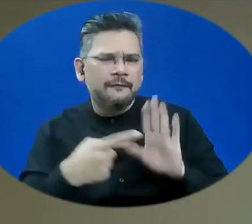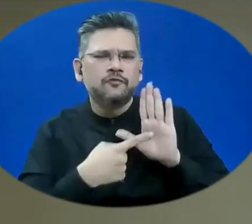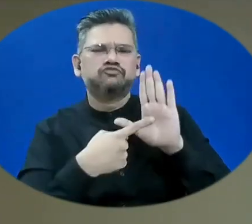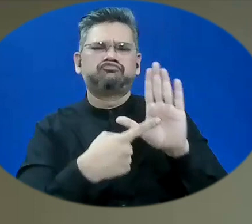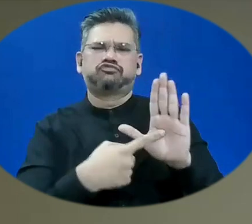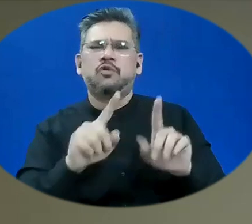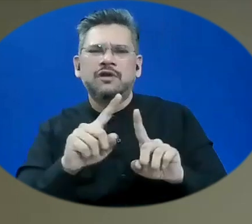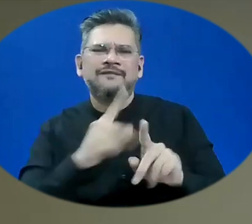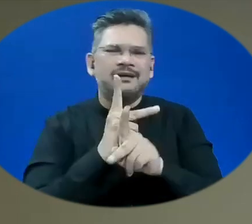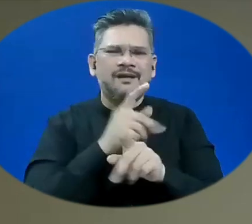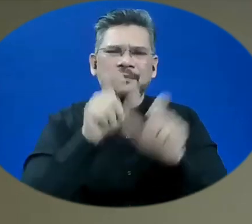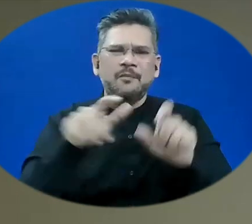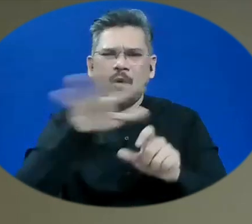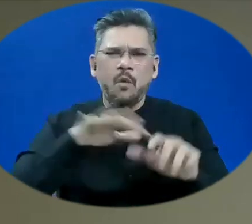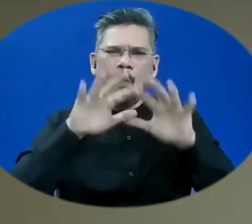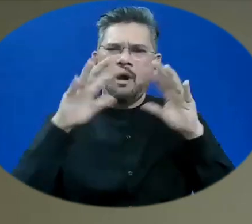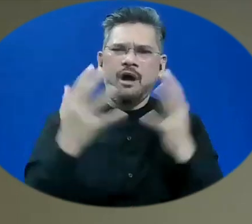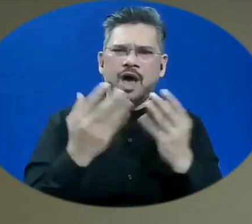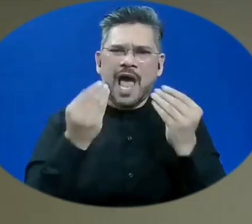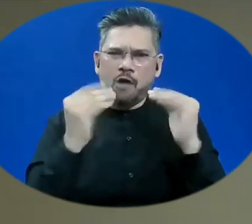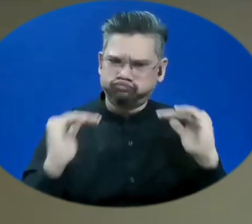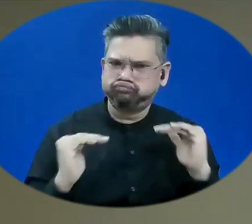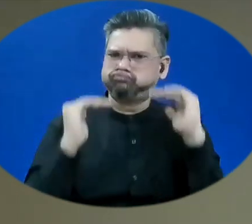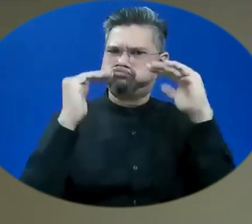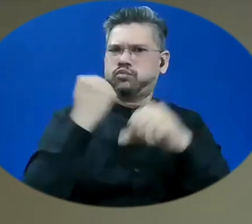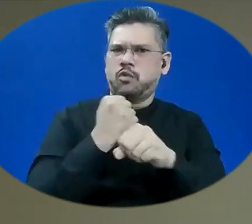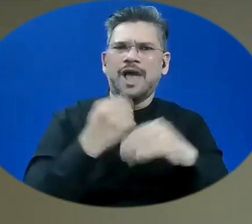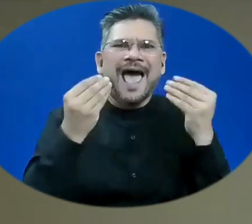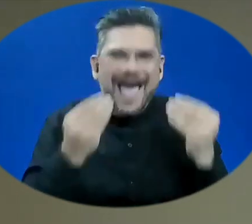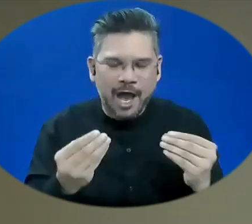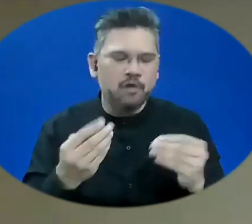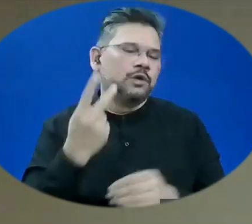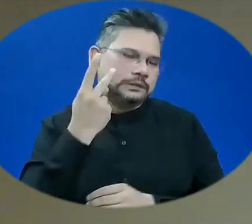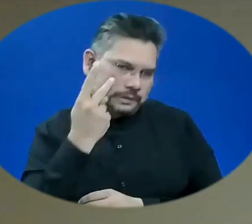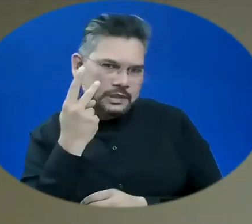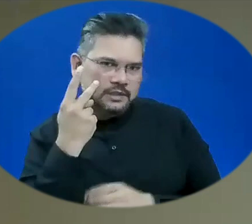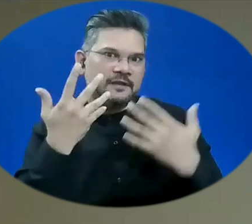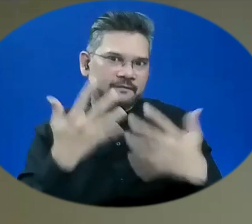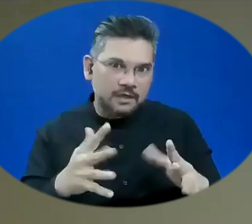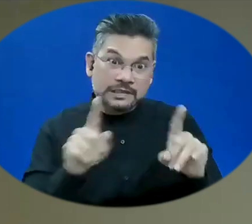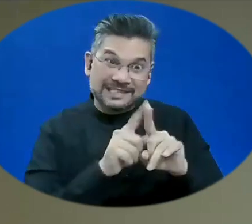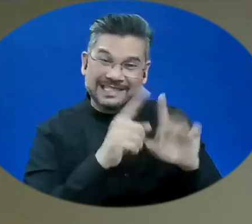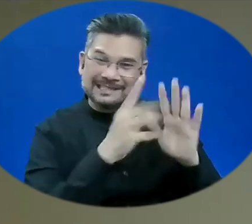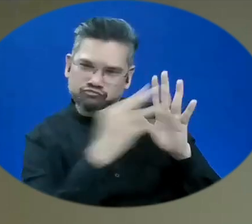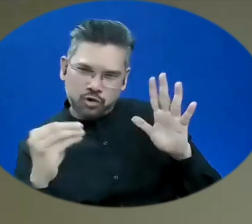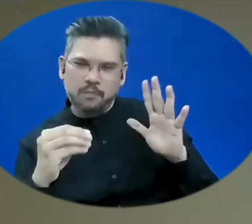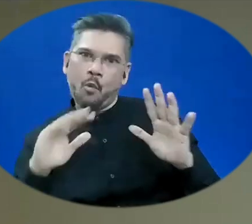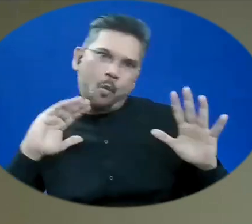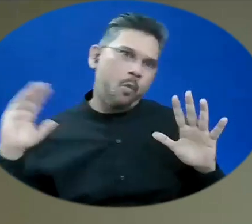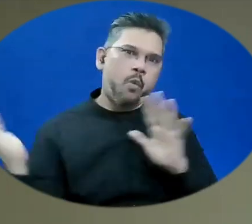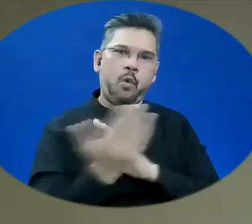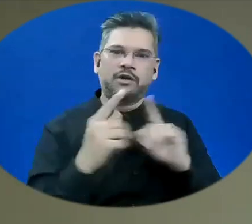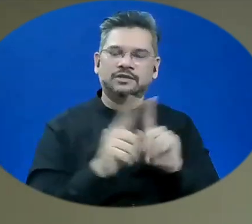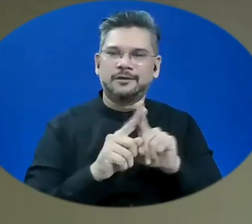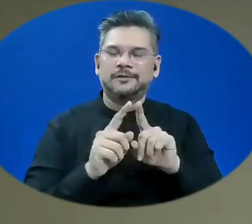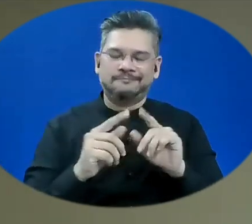partners around the world. And hopefully through that power, we can elevate all voices that sometimes meet in